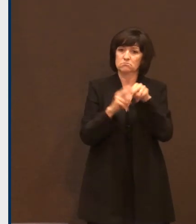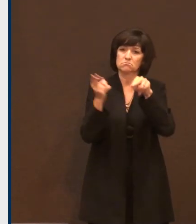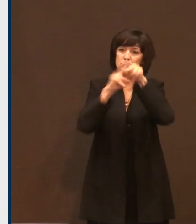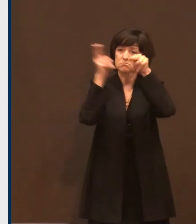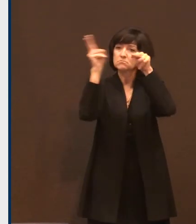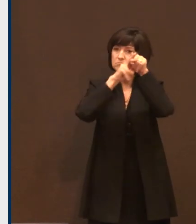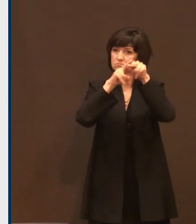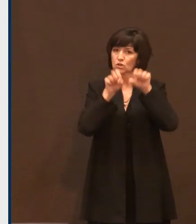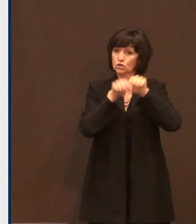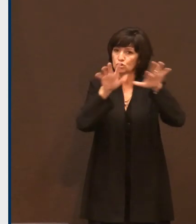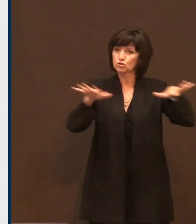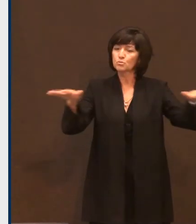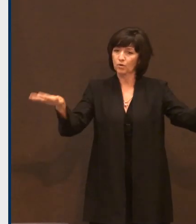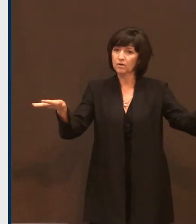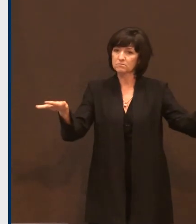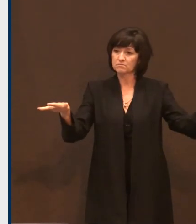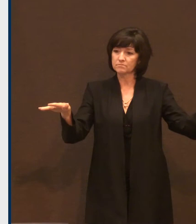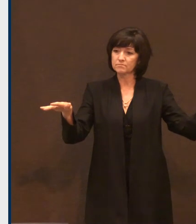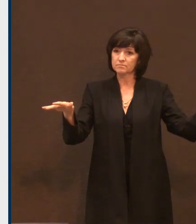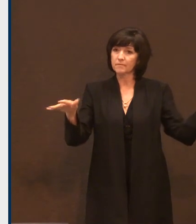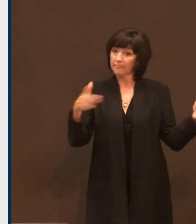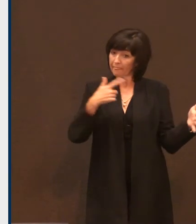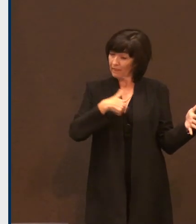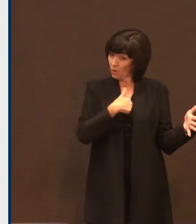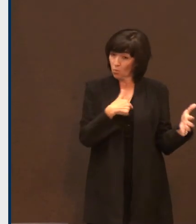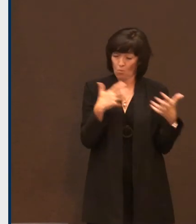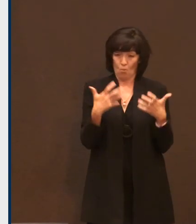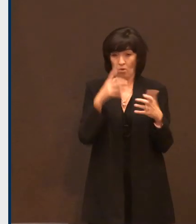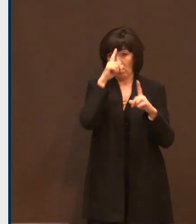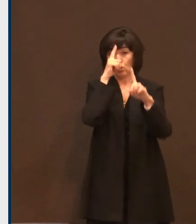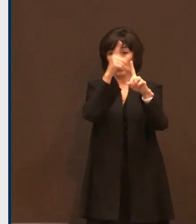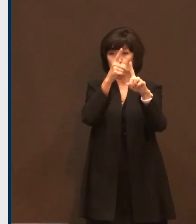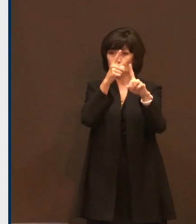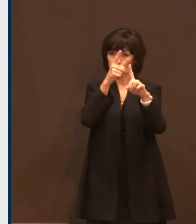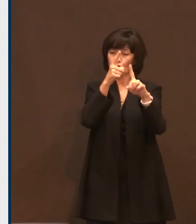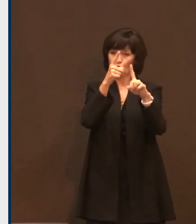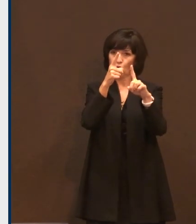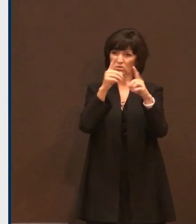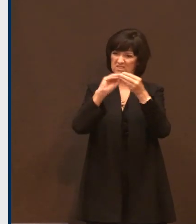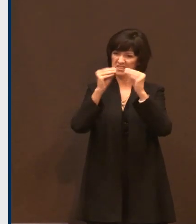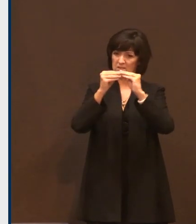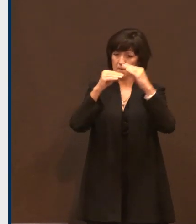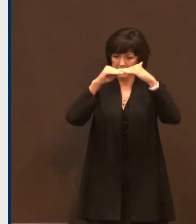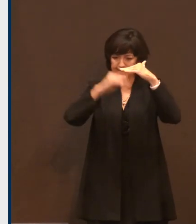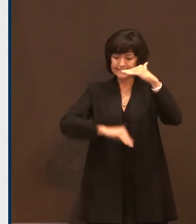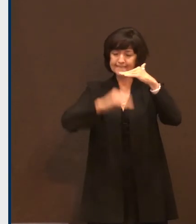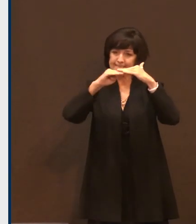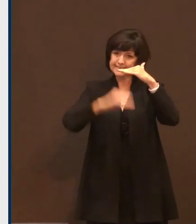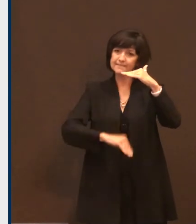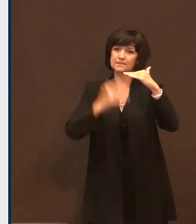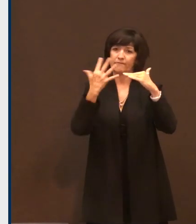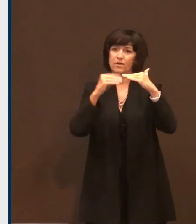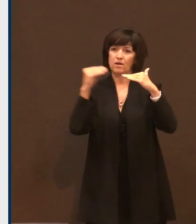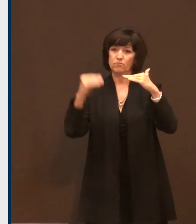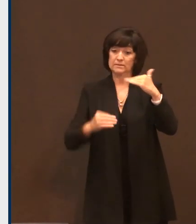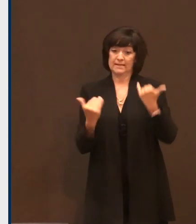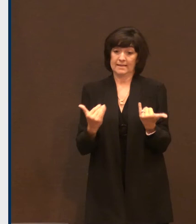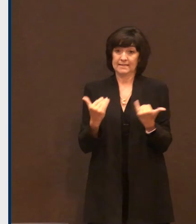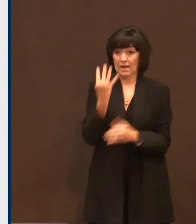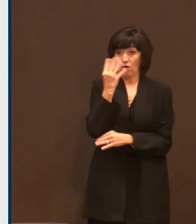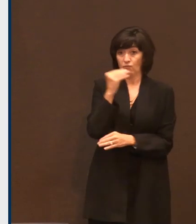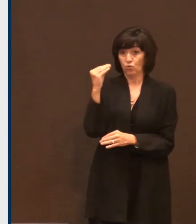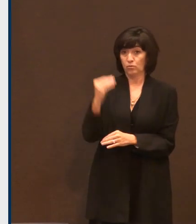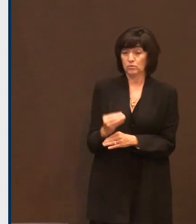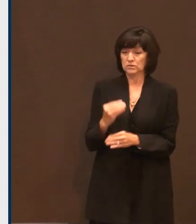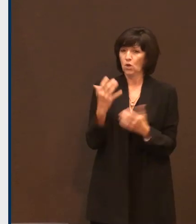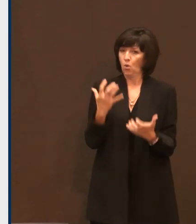those percent positive rates strongly below 5%. We're in the 4% range right now, to push